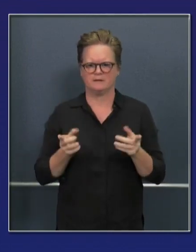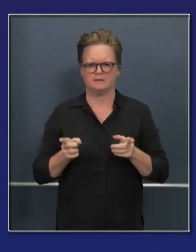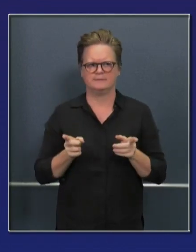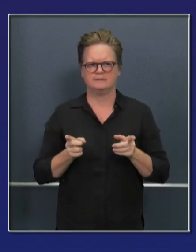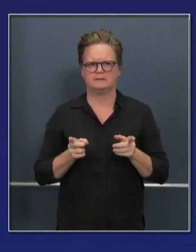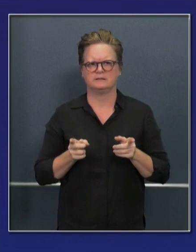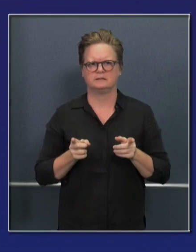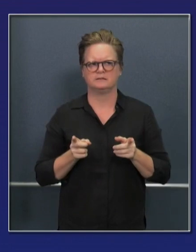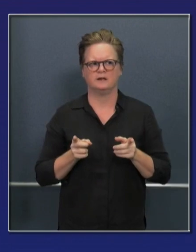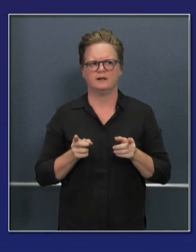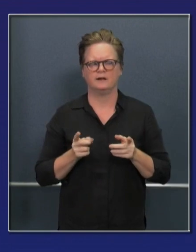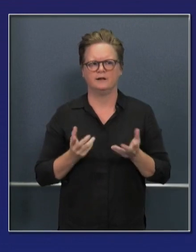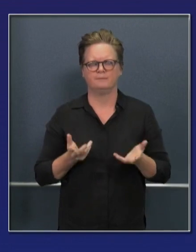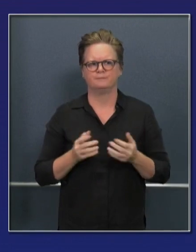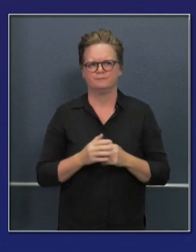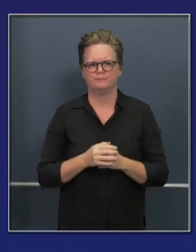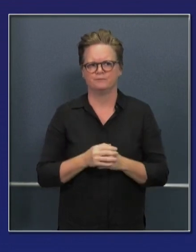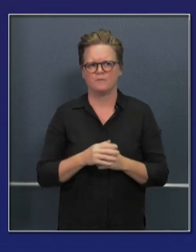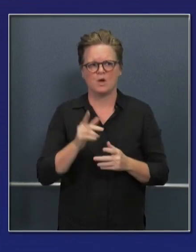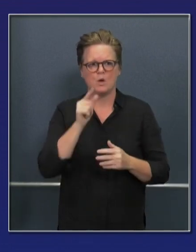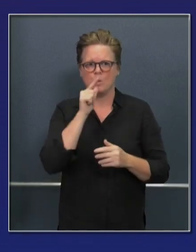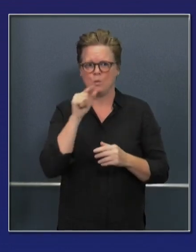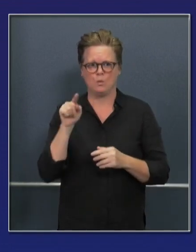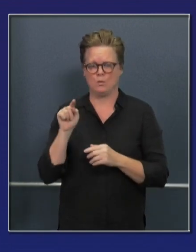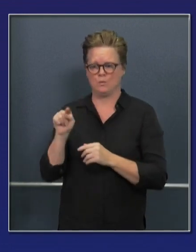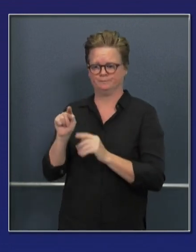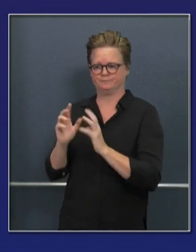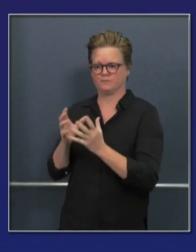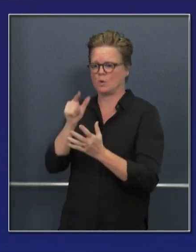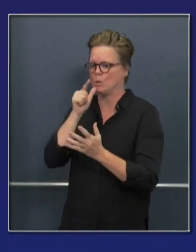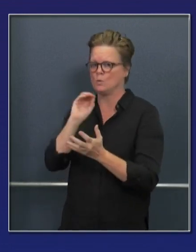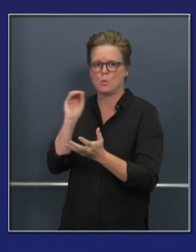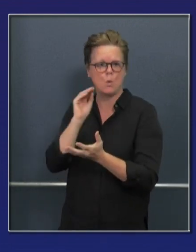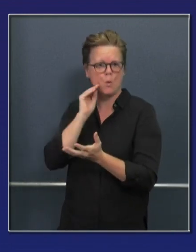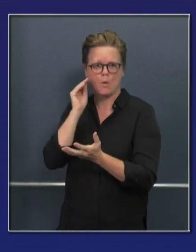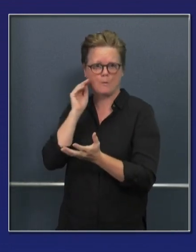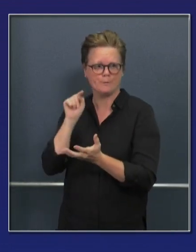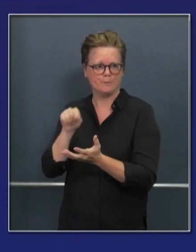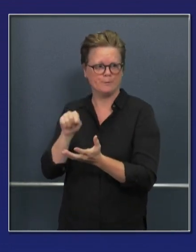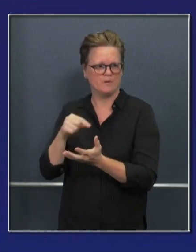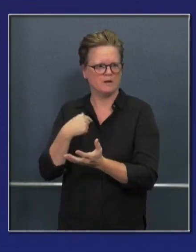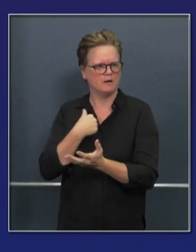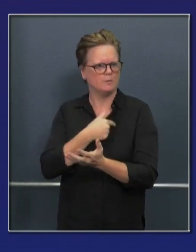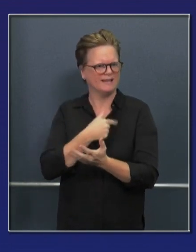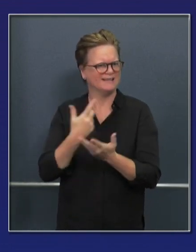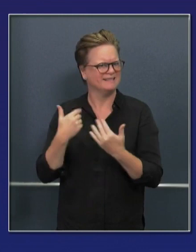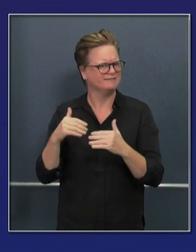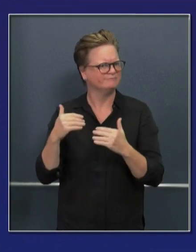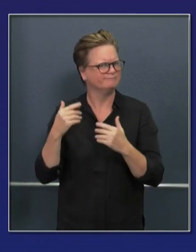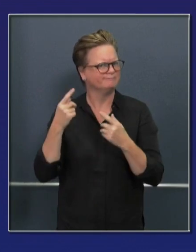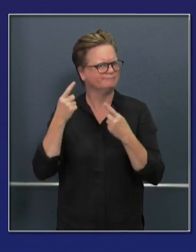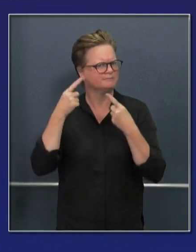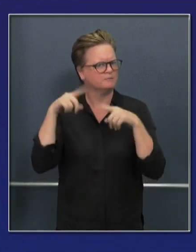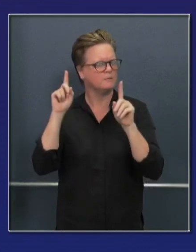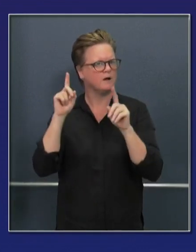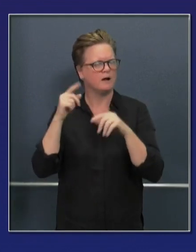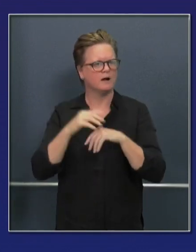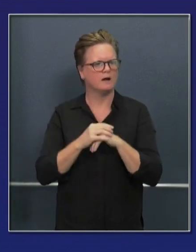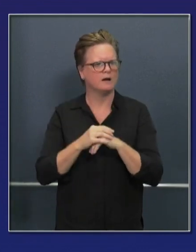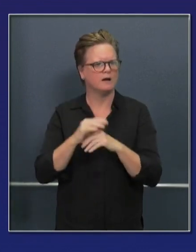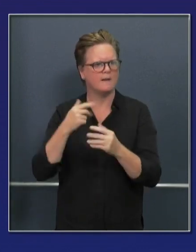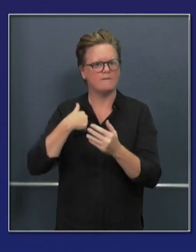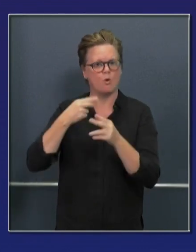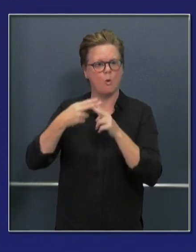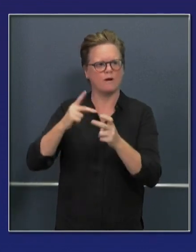in reaching, in fact, surpassing our goal of 15,000 Project Room Key units. We are at